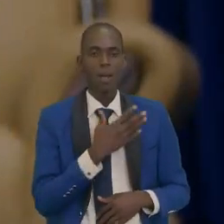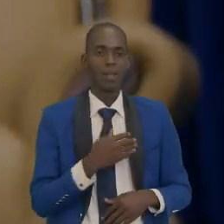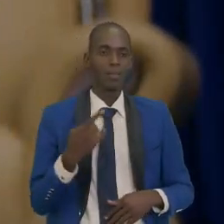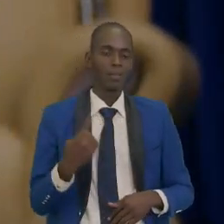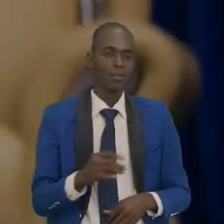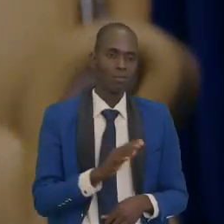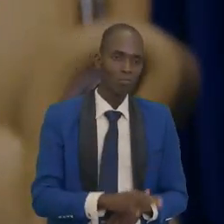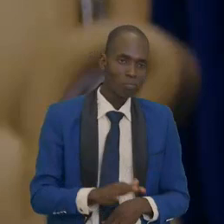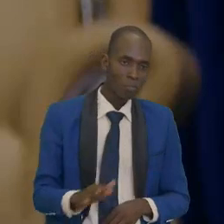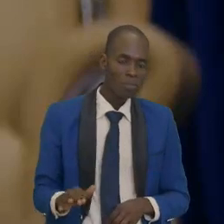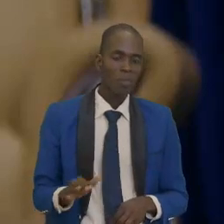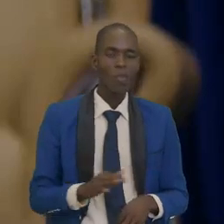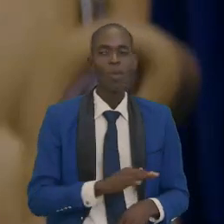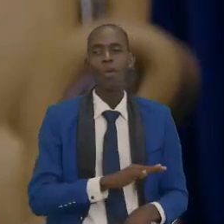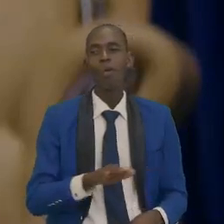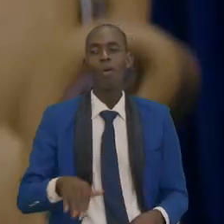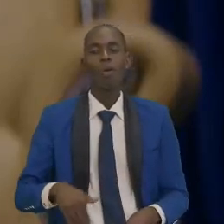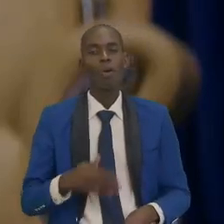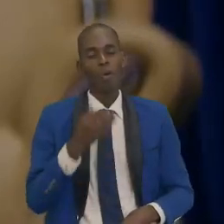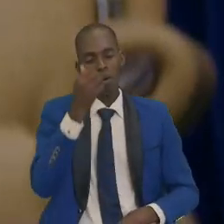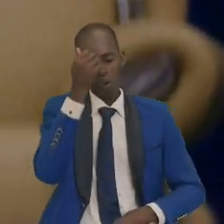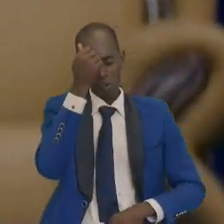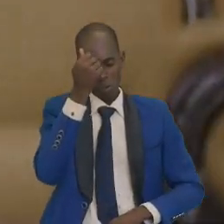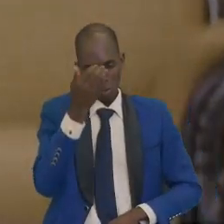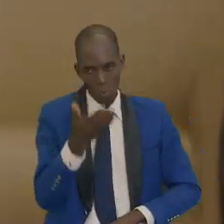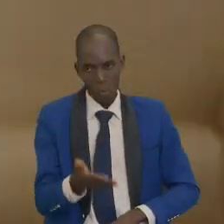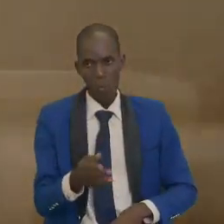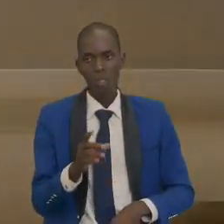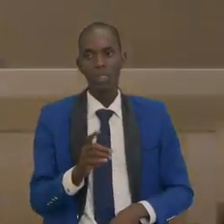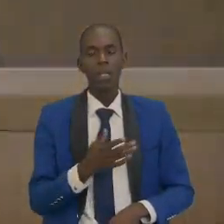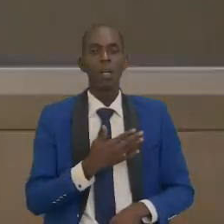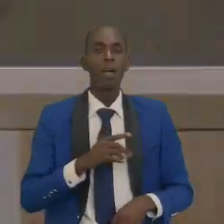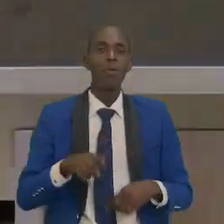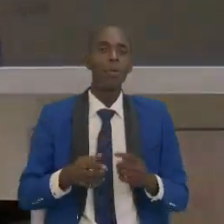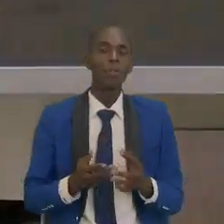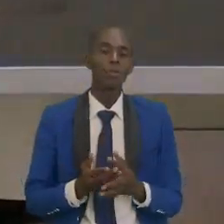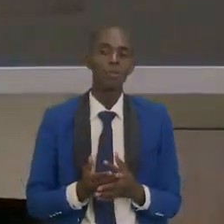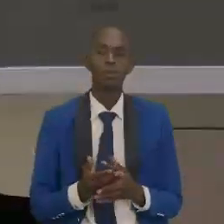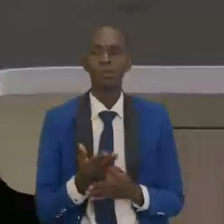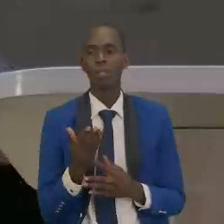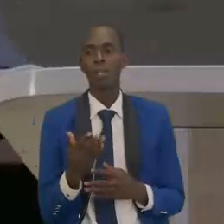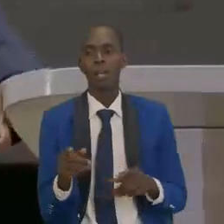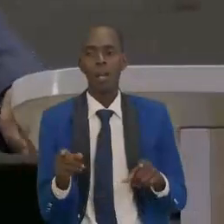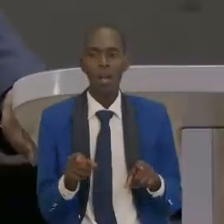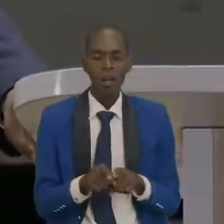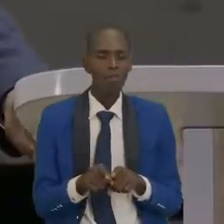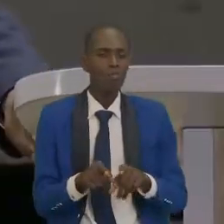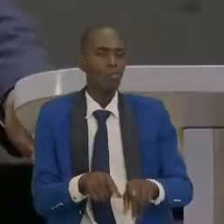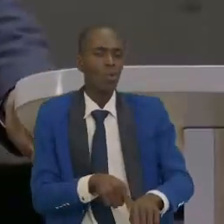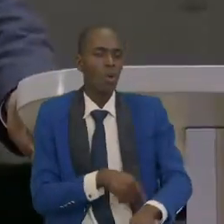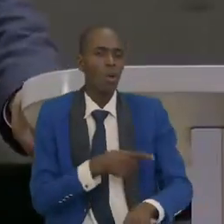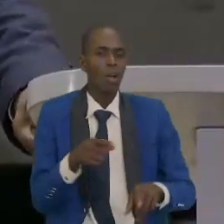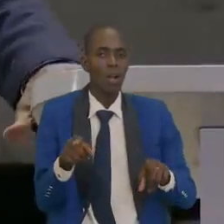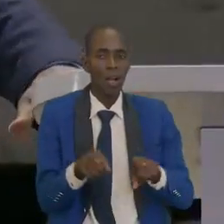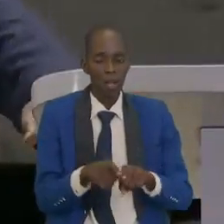they all obeyed and they went through as long as in obedience